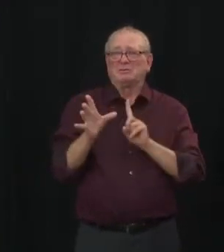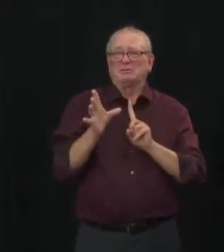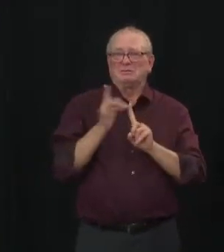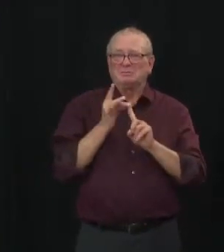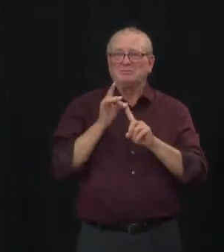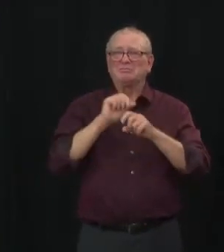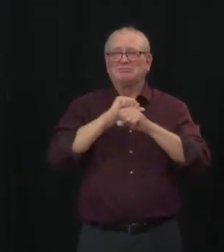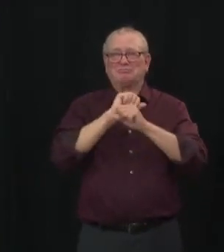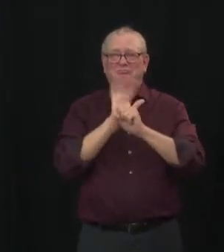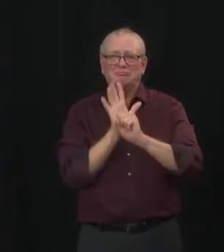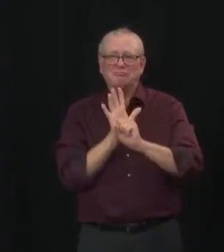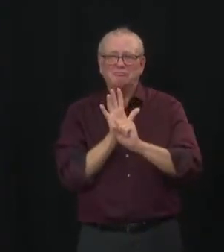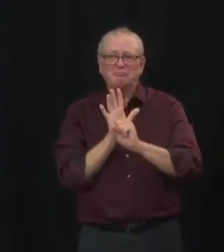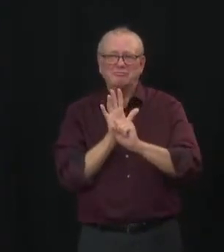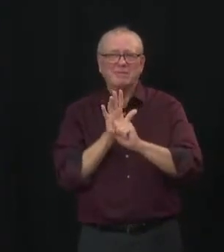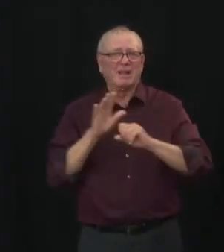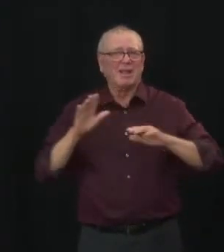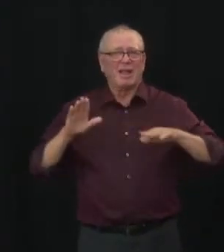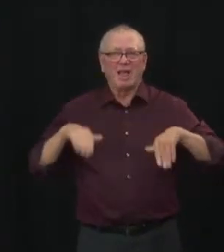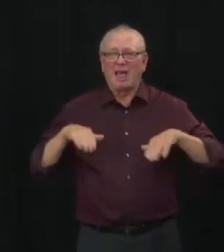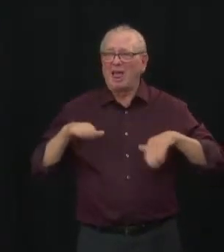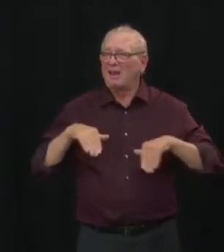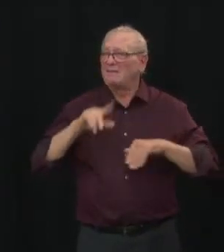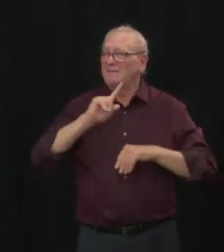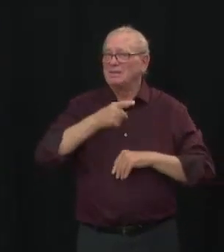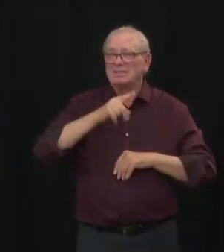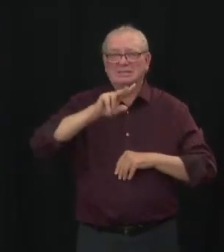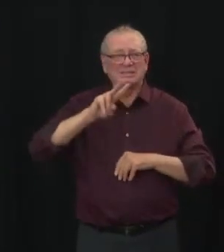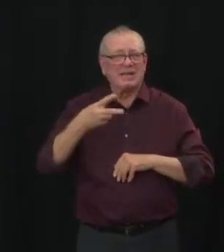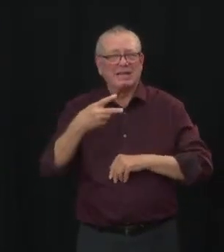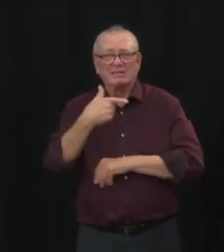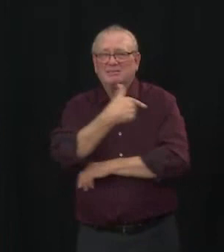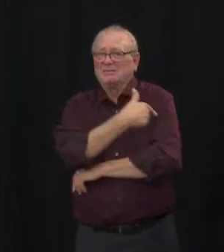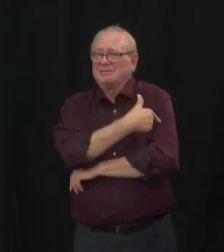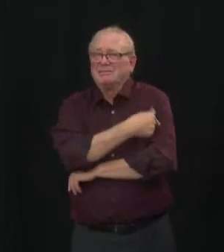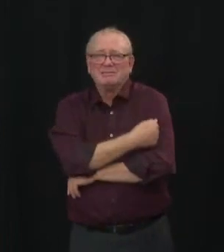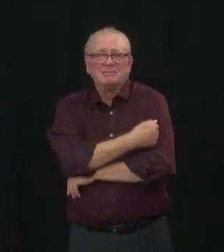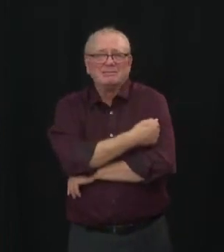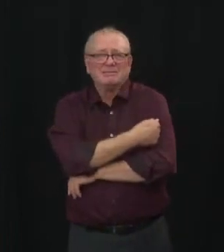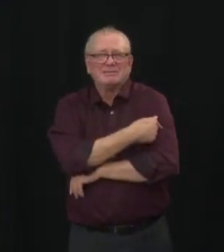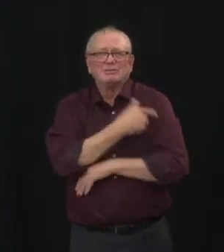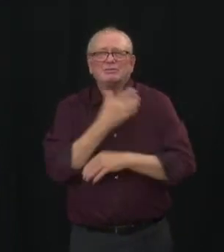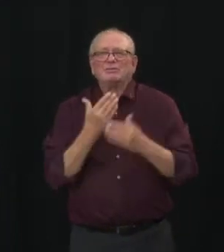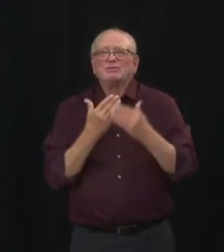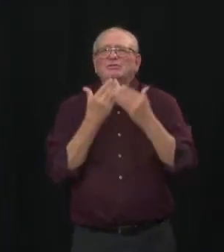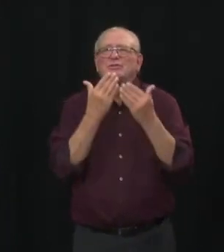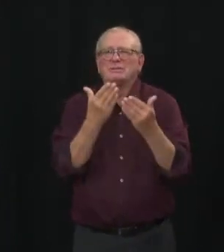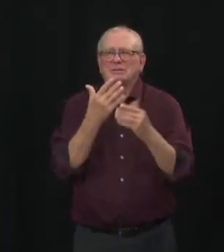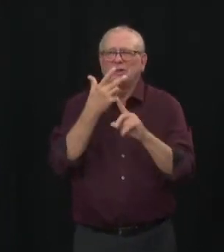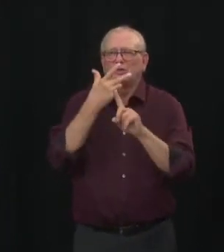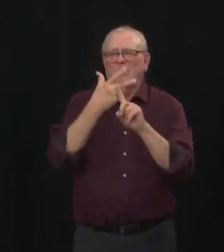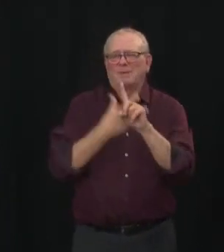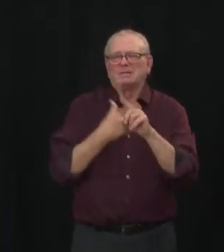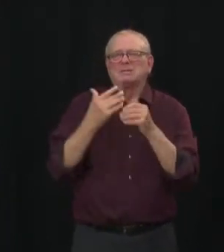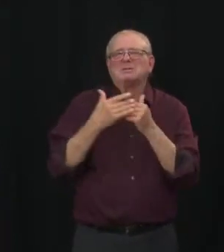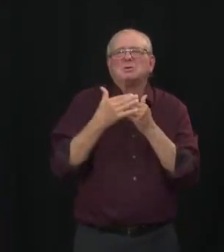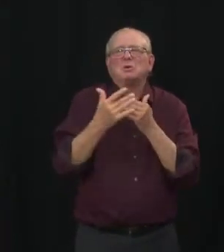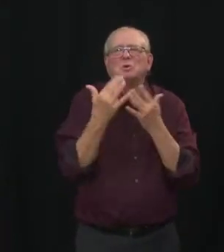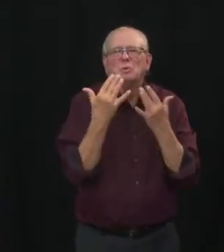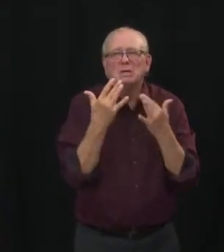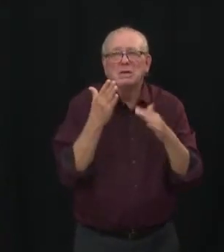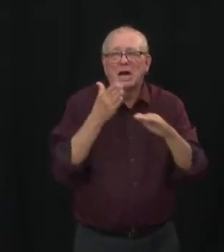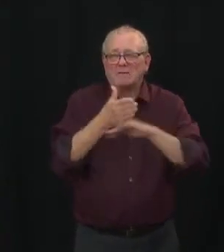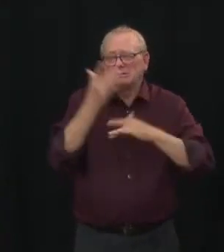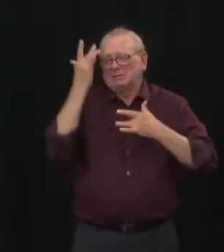booster, we do recommend waiting 3 months before you get it. But once that time has passed, the additional dose is